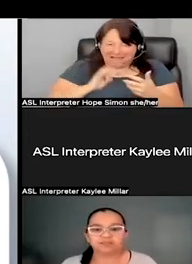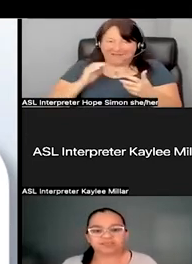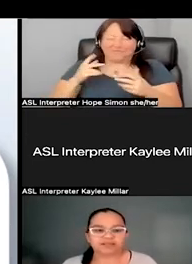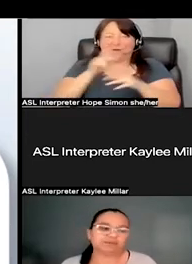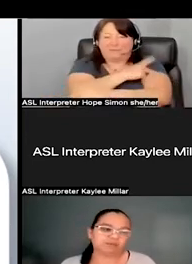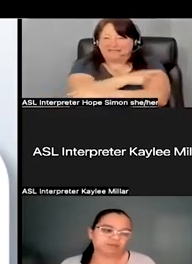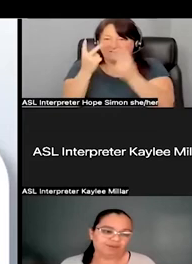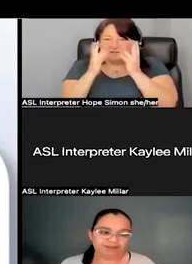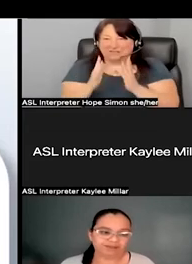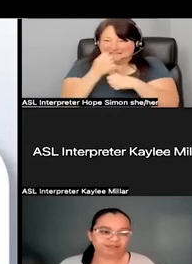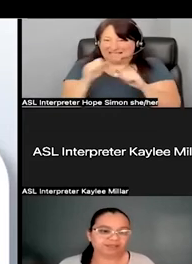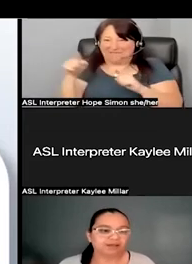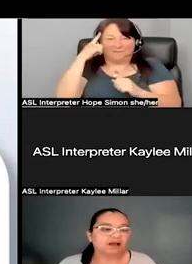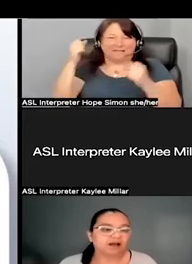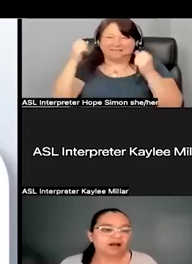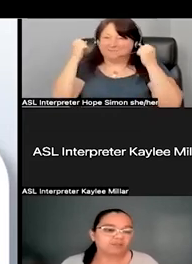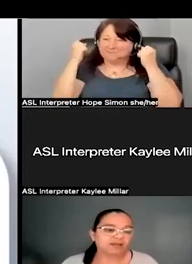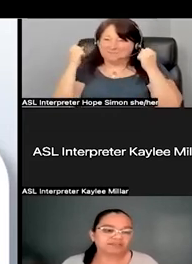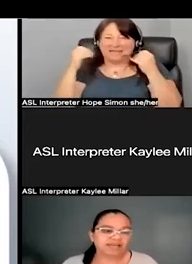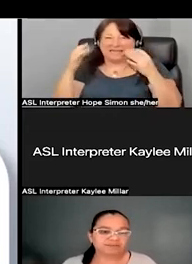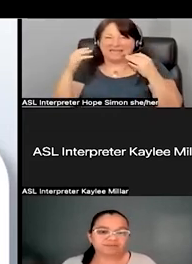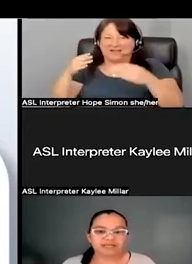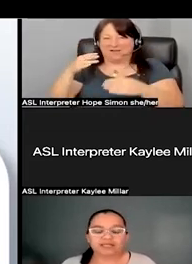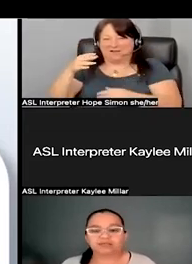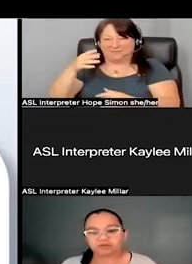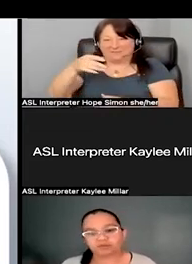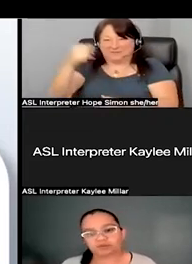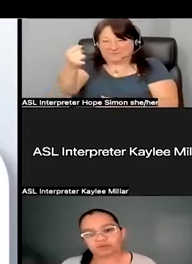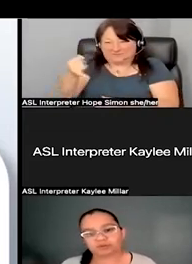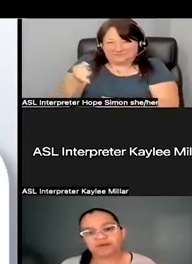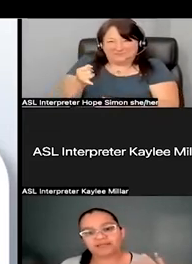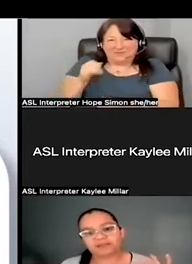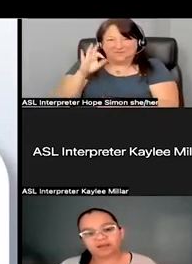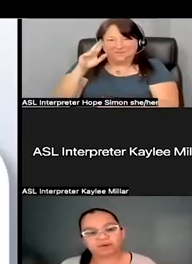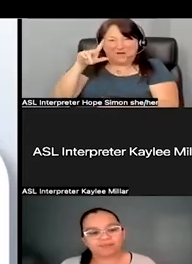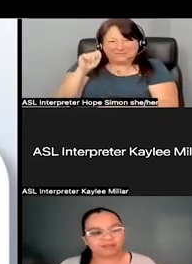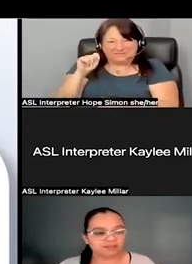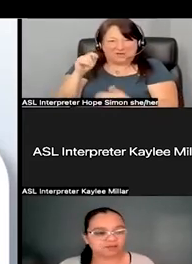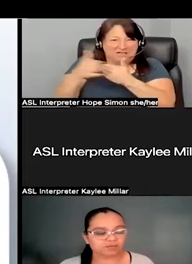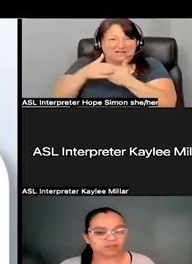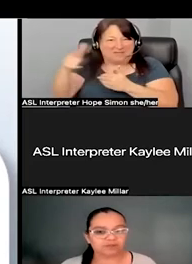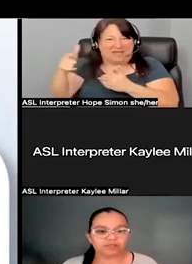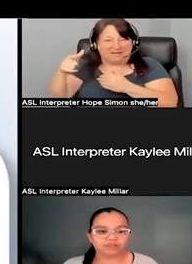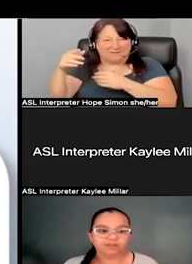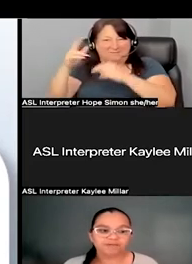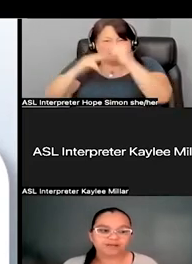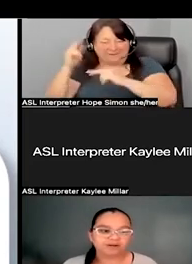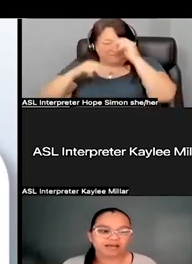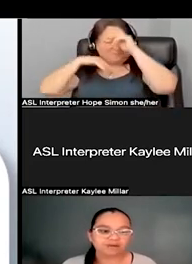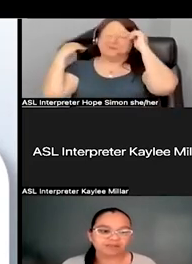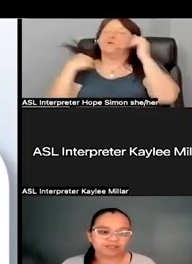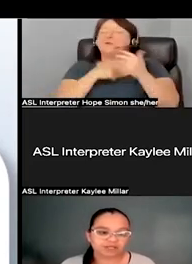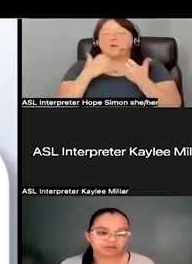visitors to be safe and be prepared. Staff, in addition to fastening equipment, we wanted to provide